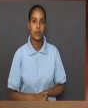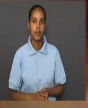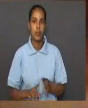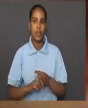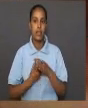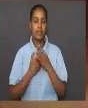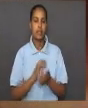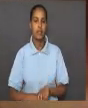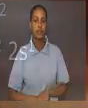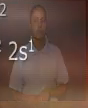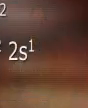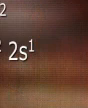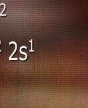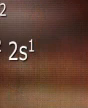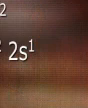Begin.